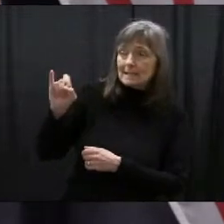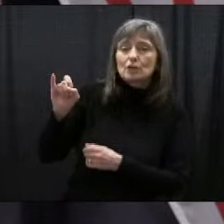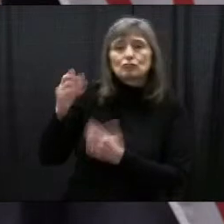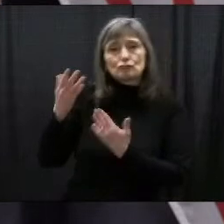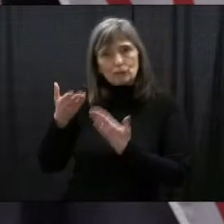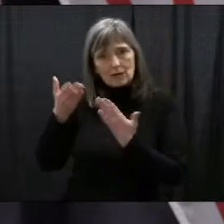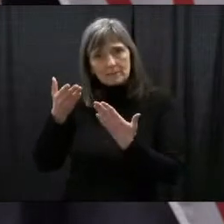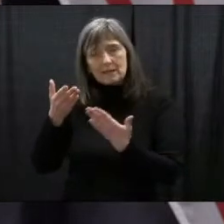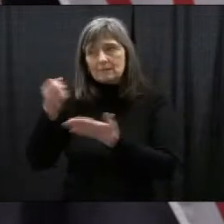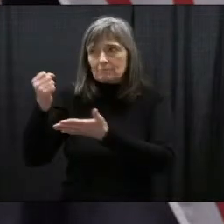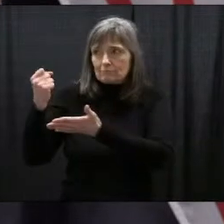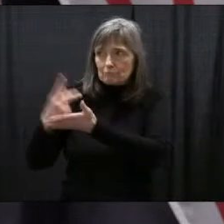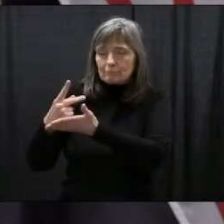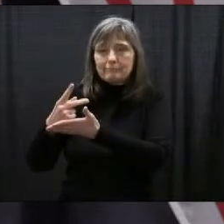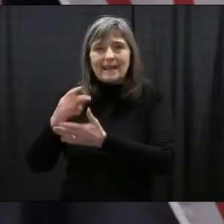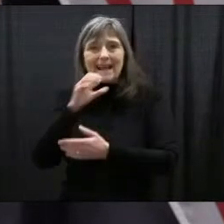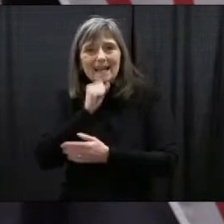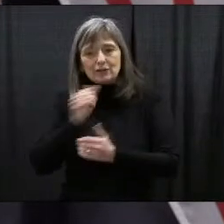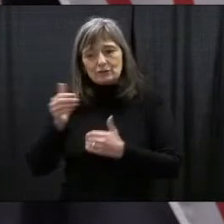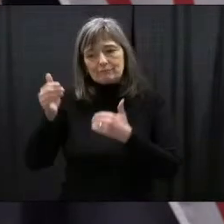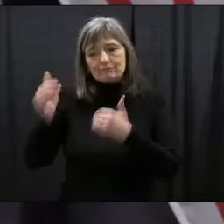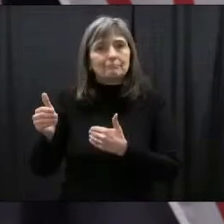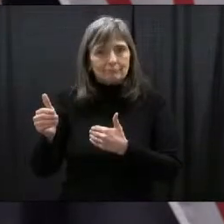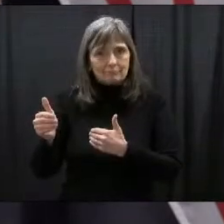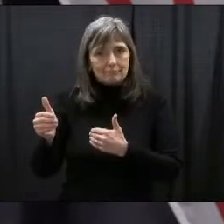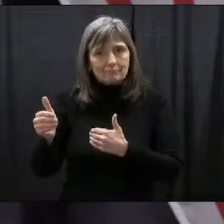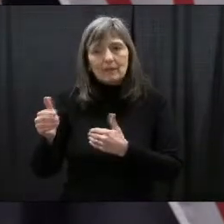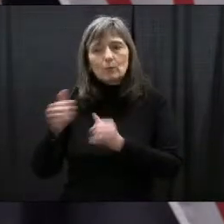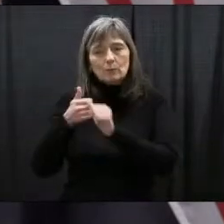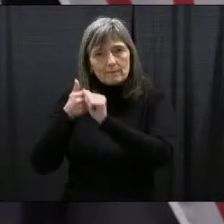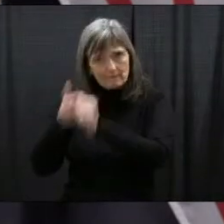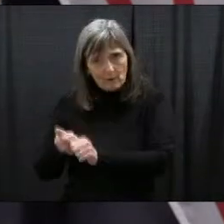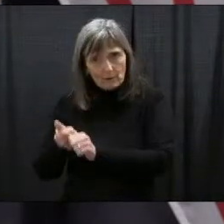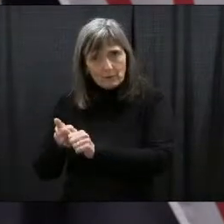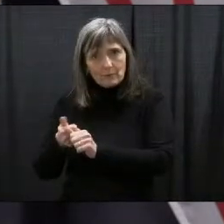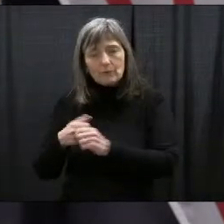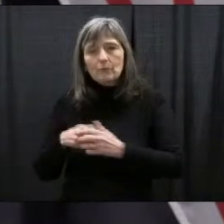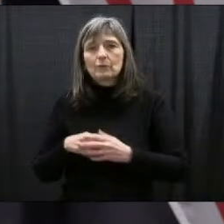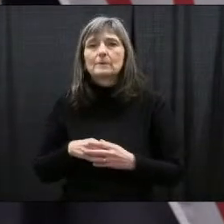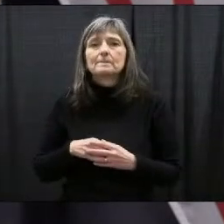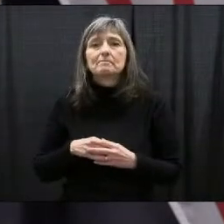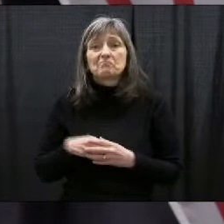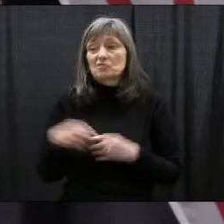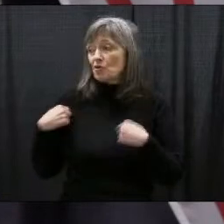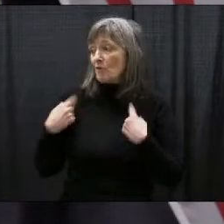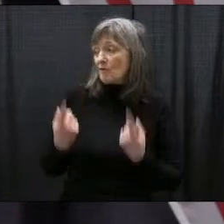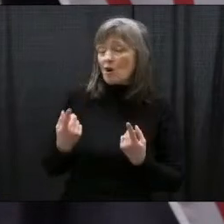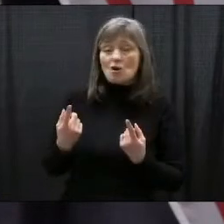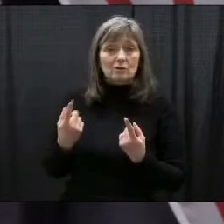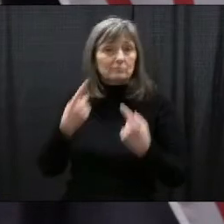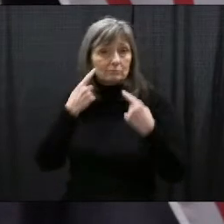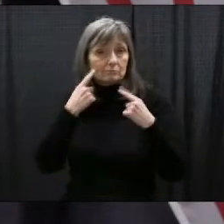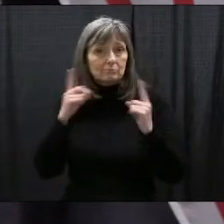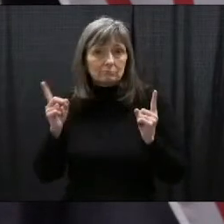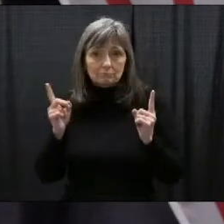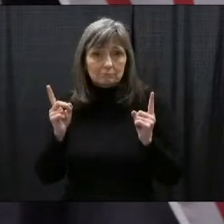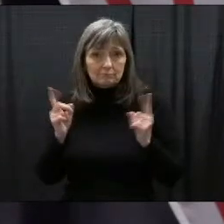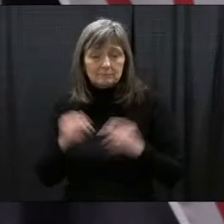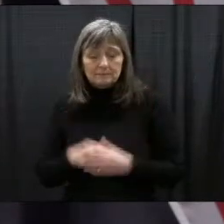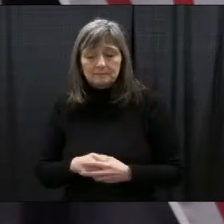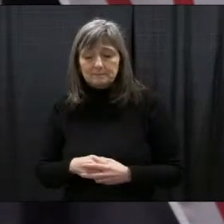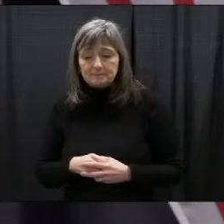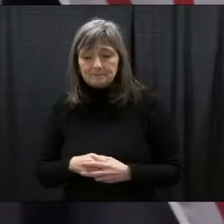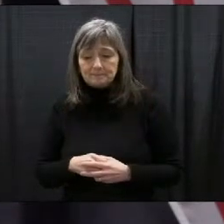based on approvals, and so we try to stick to that as much as we possibly can. It's guided us well up to this point.